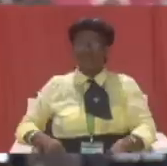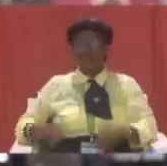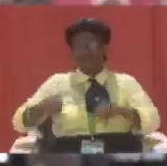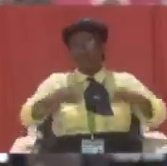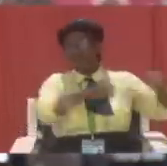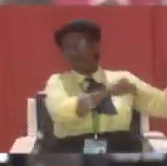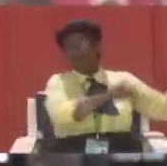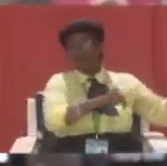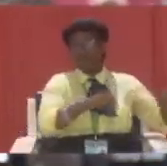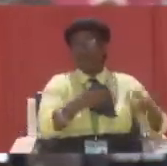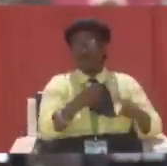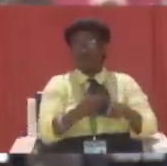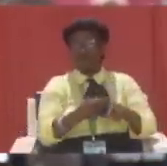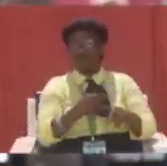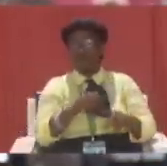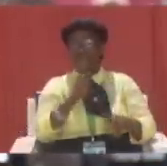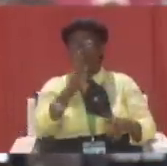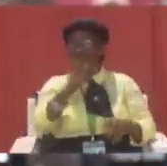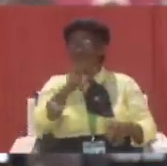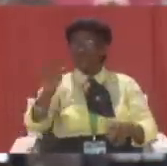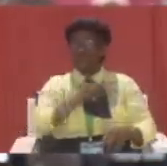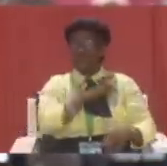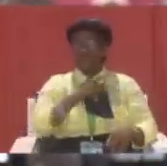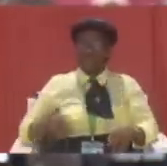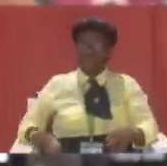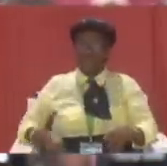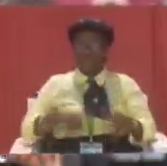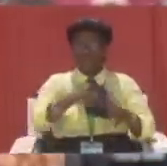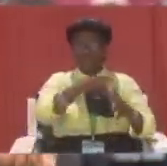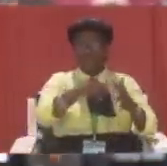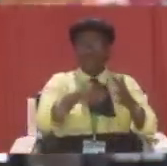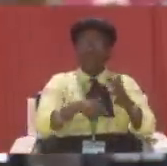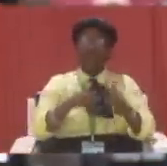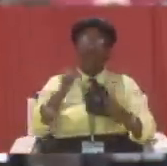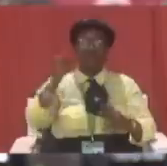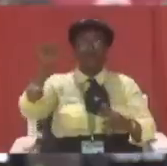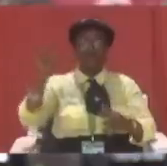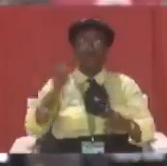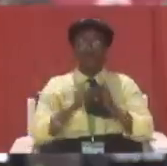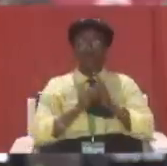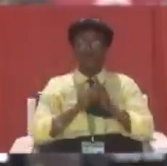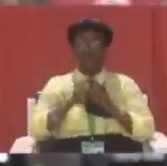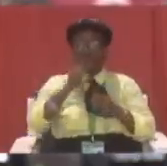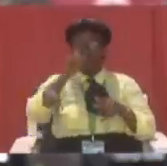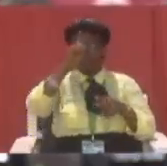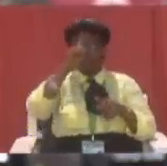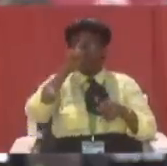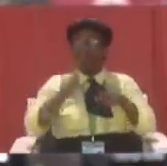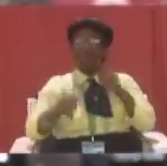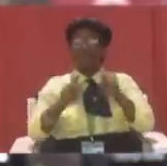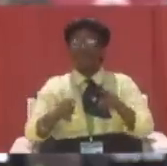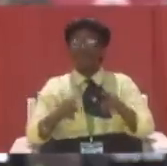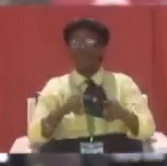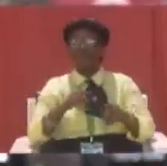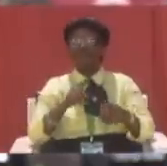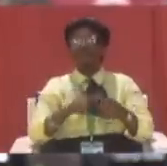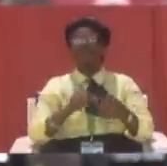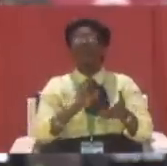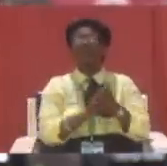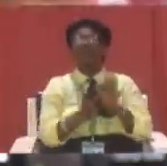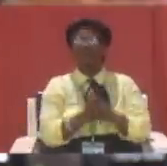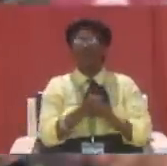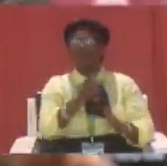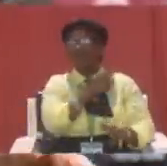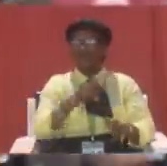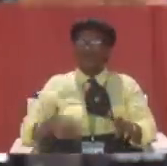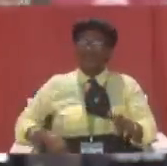king among his own brethren to becoming a king over Judah,